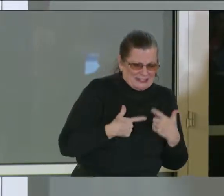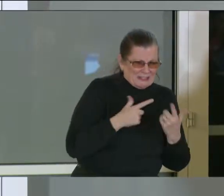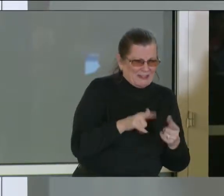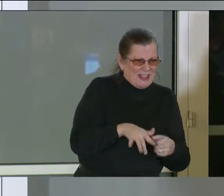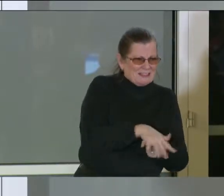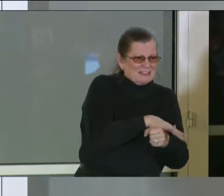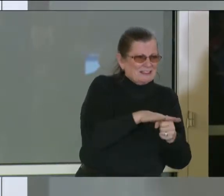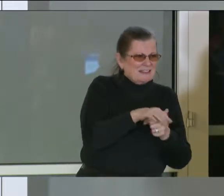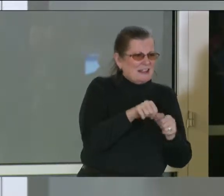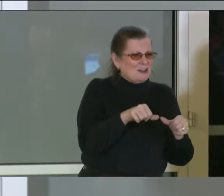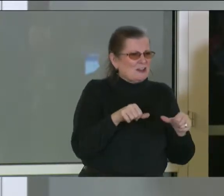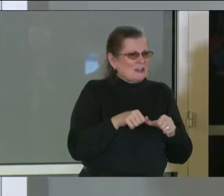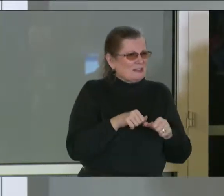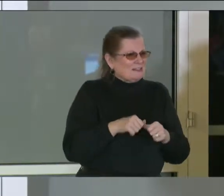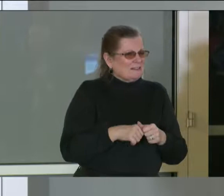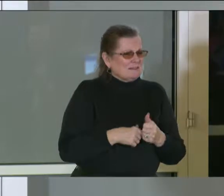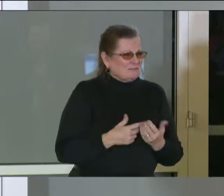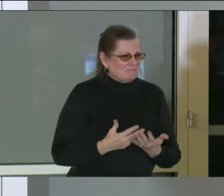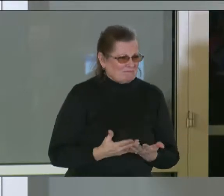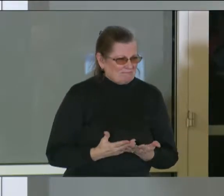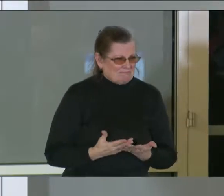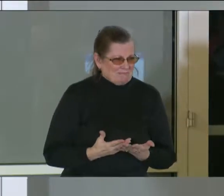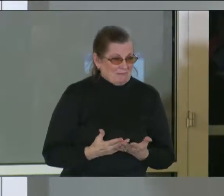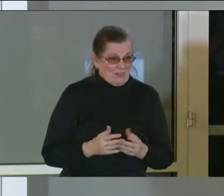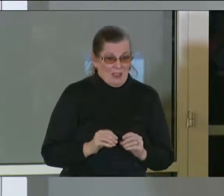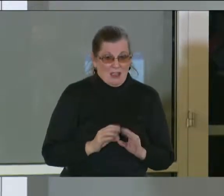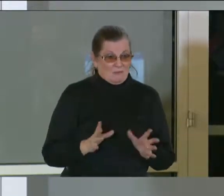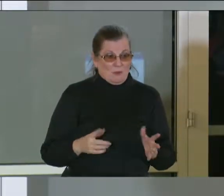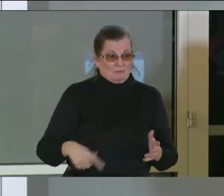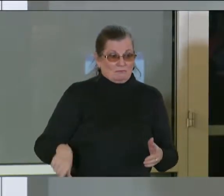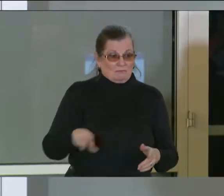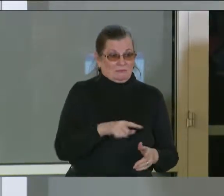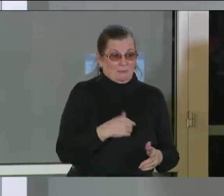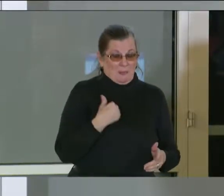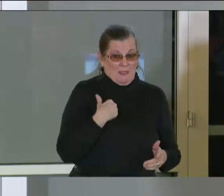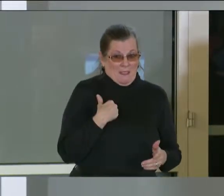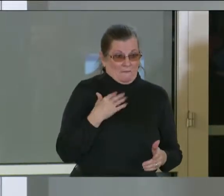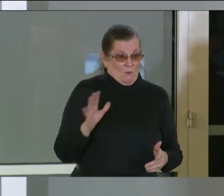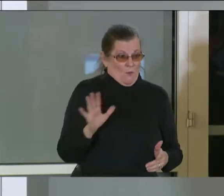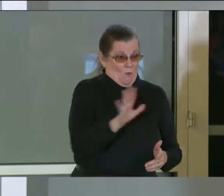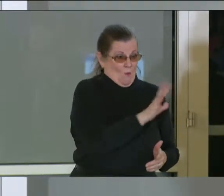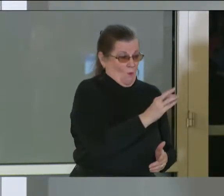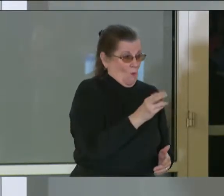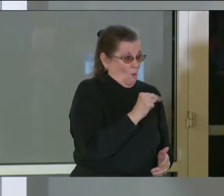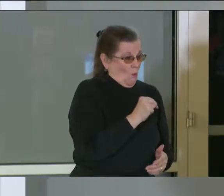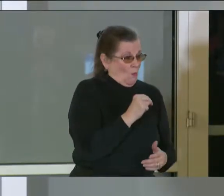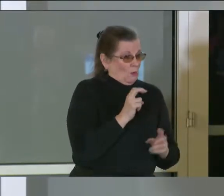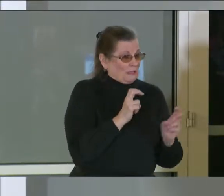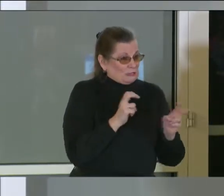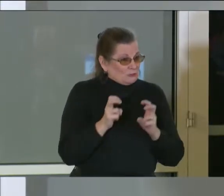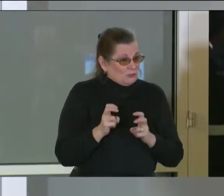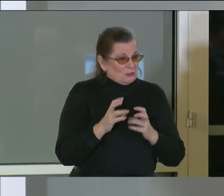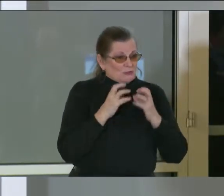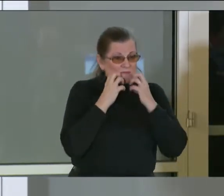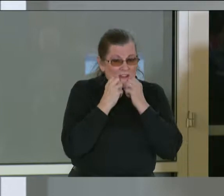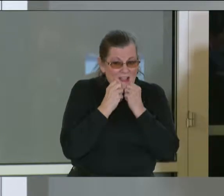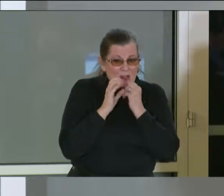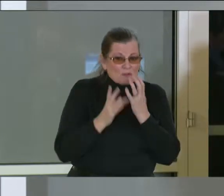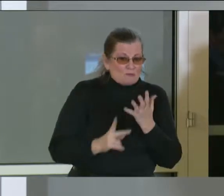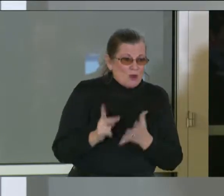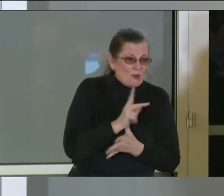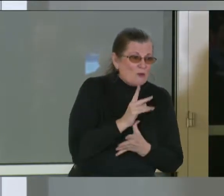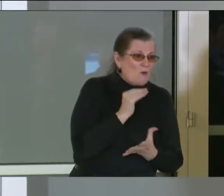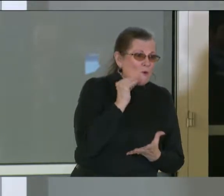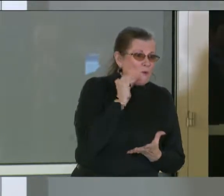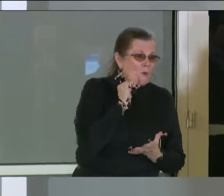these forums. And so as you can see, everybody has a different issue or priority, but this is what's so great is